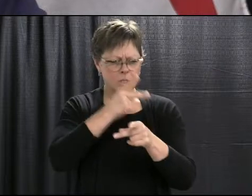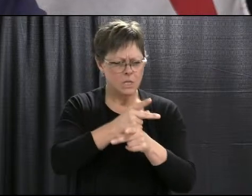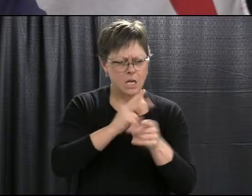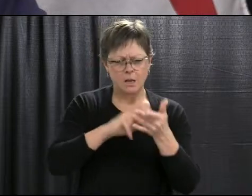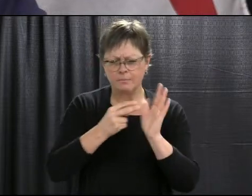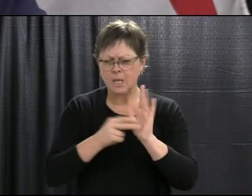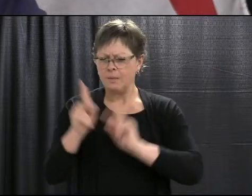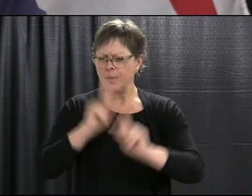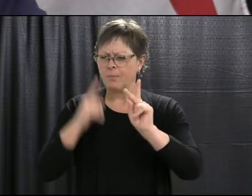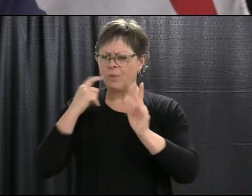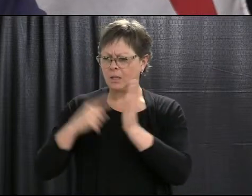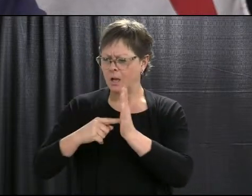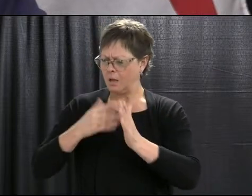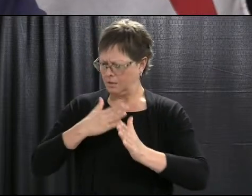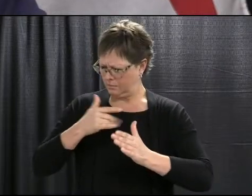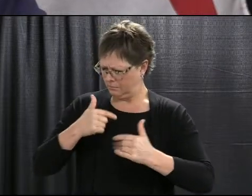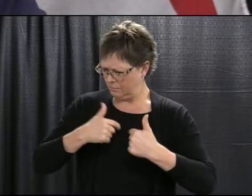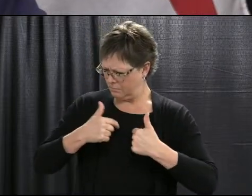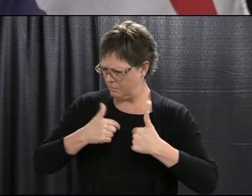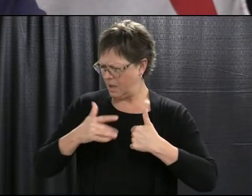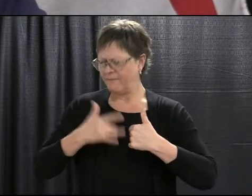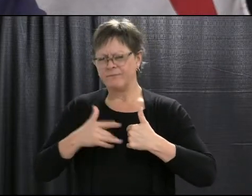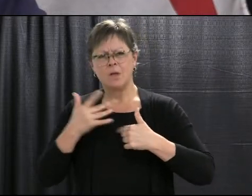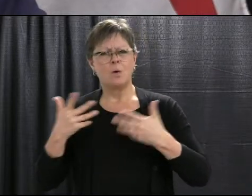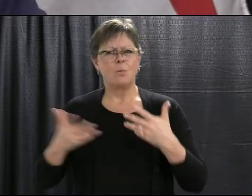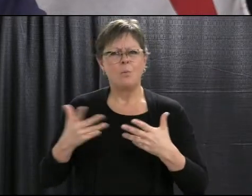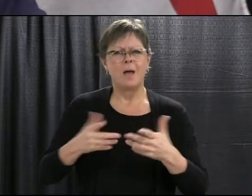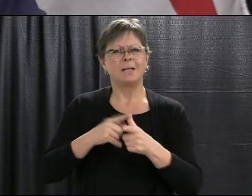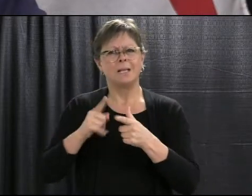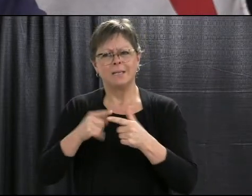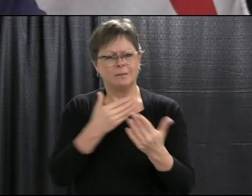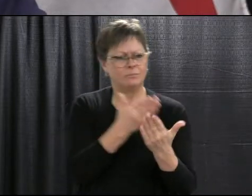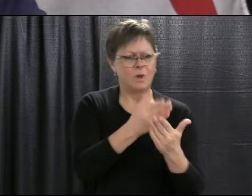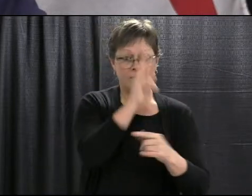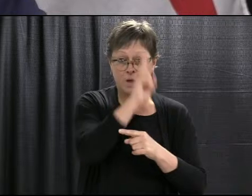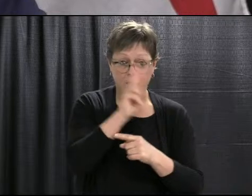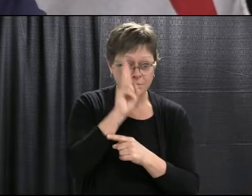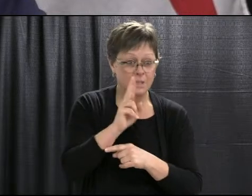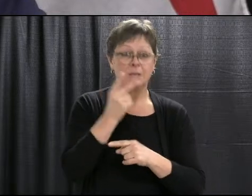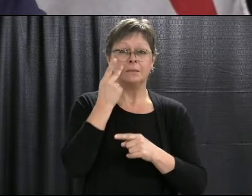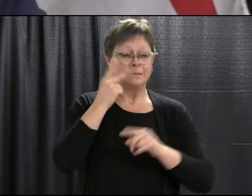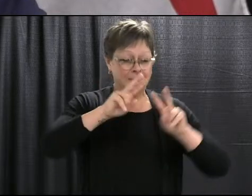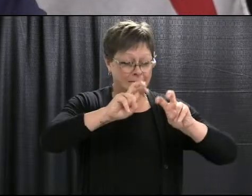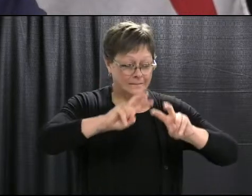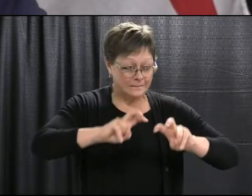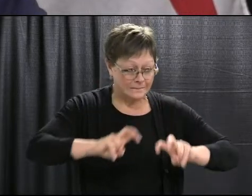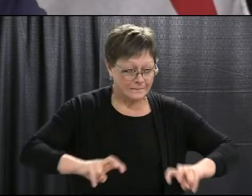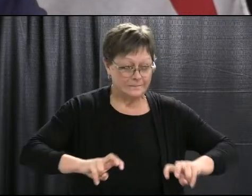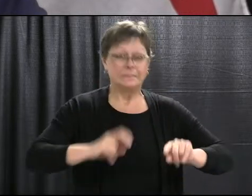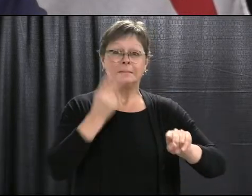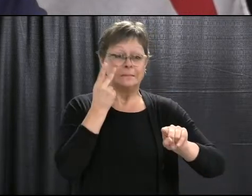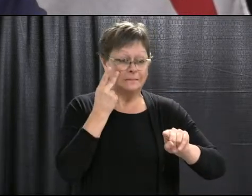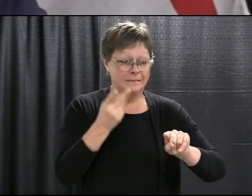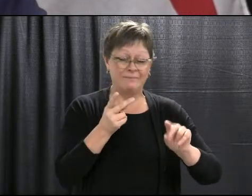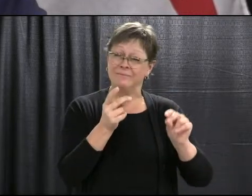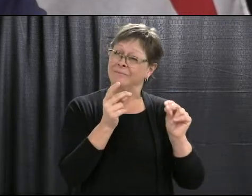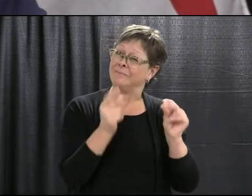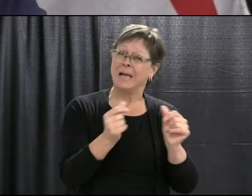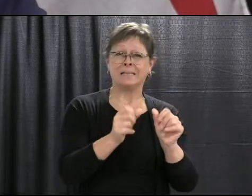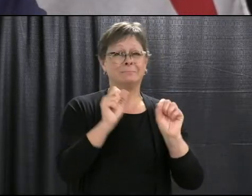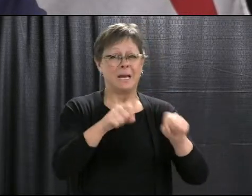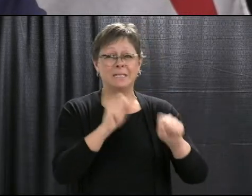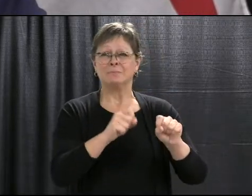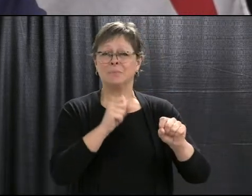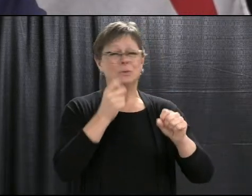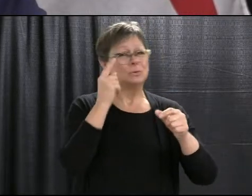their symptoms, an ambulance system that got them to a hospital with a CT scanner as fast as possible to determine whether they had an ischemic